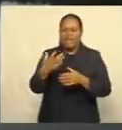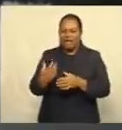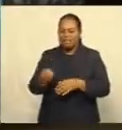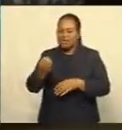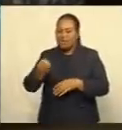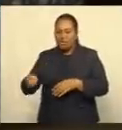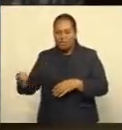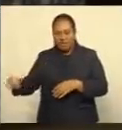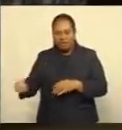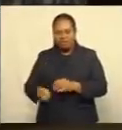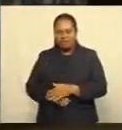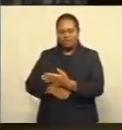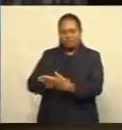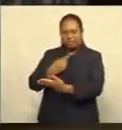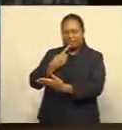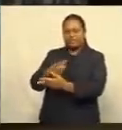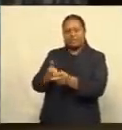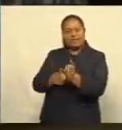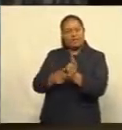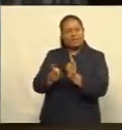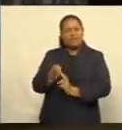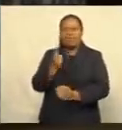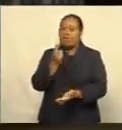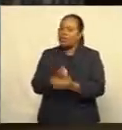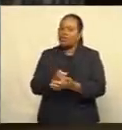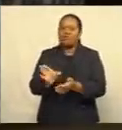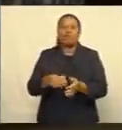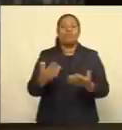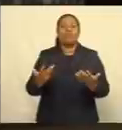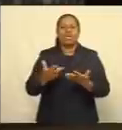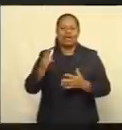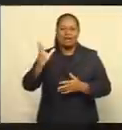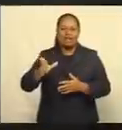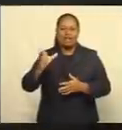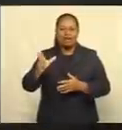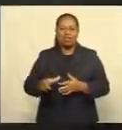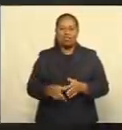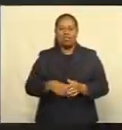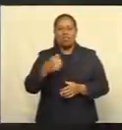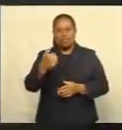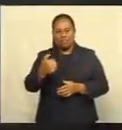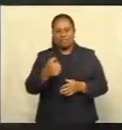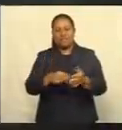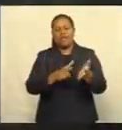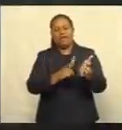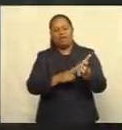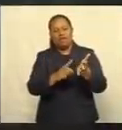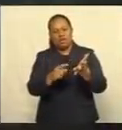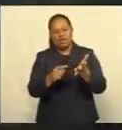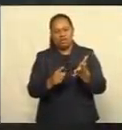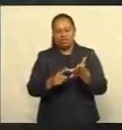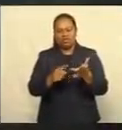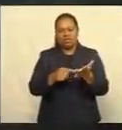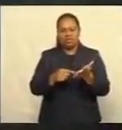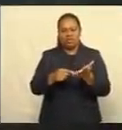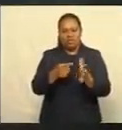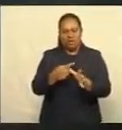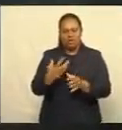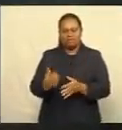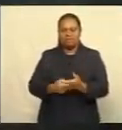Overlau. These villages are originally from Onilau and Wotoa, but their ancestors had bought a piece of this freehold land